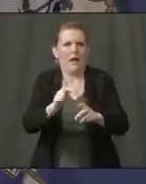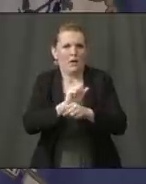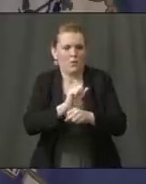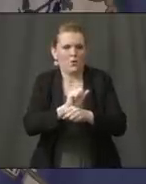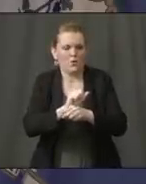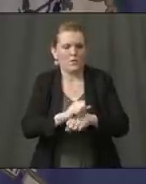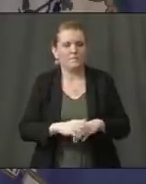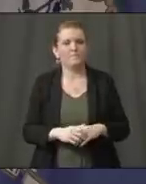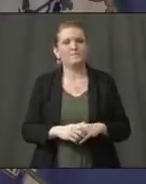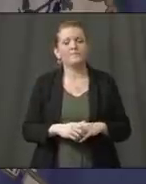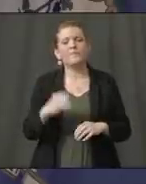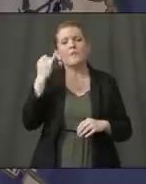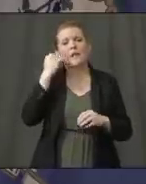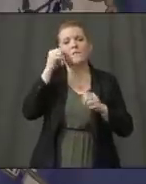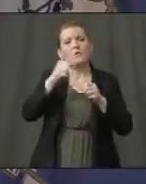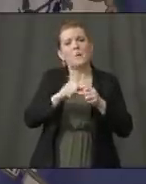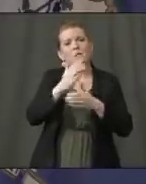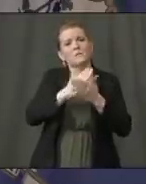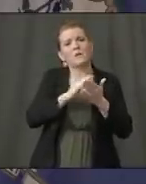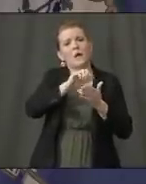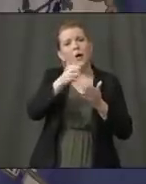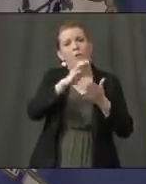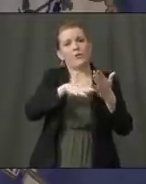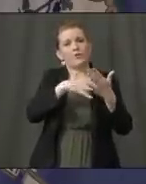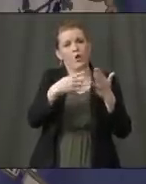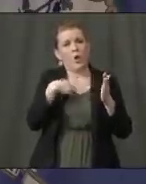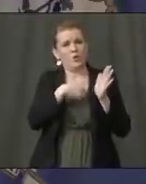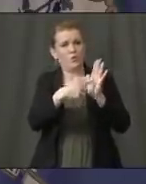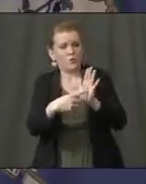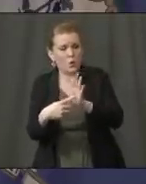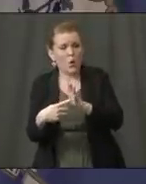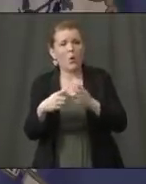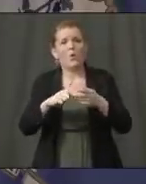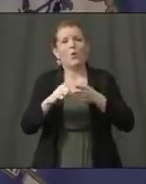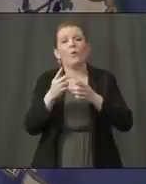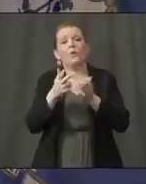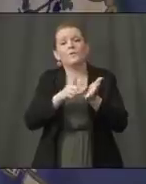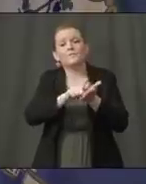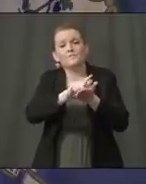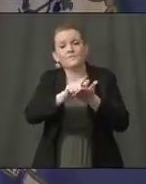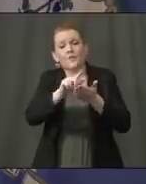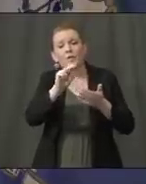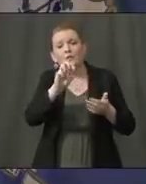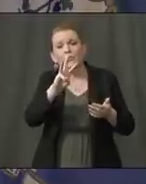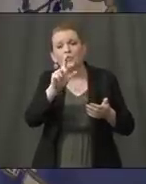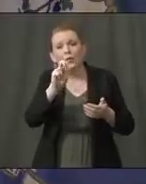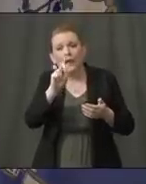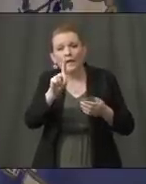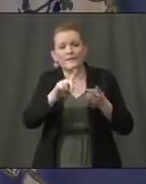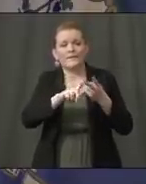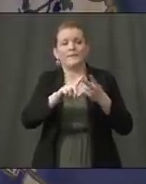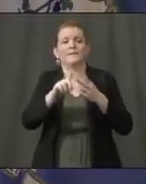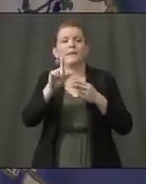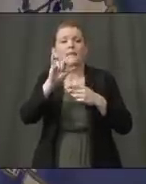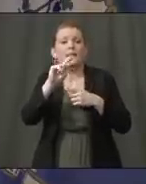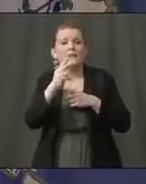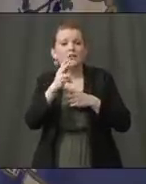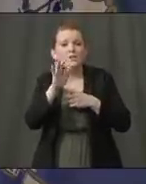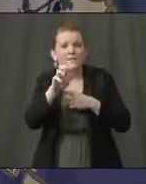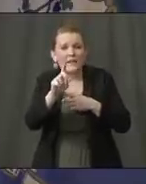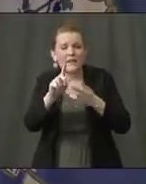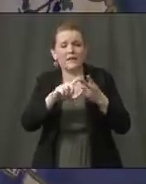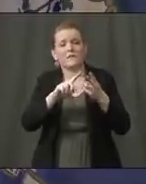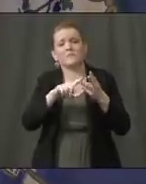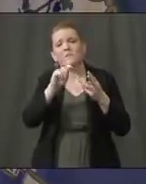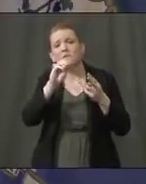other charts, that New London County and Litchfield County and Tolland, are much lower in terms of infection rate.